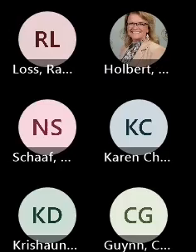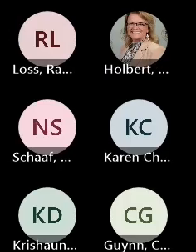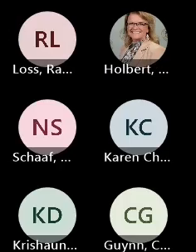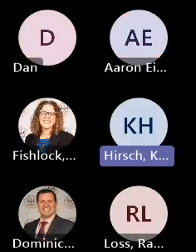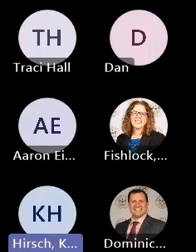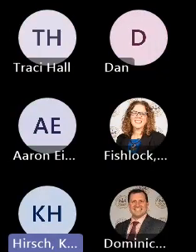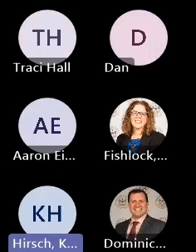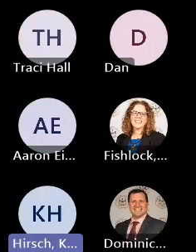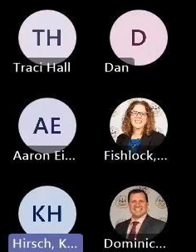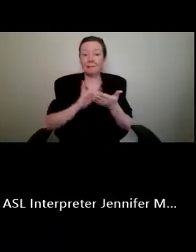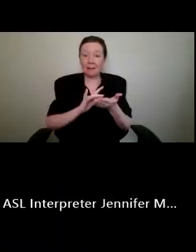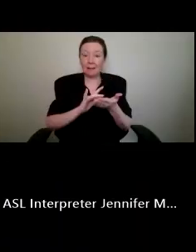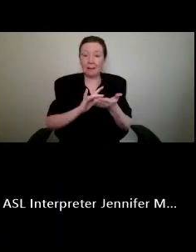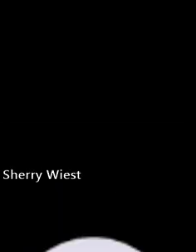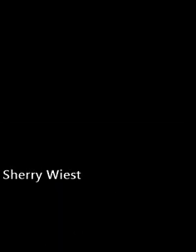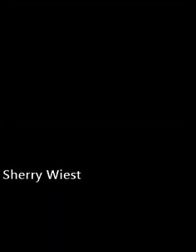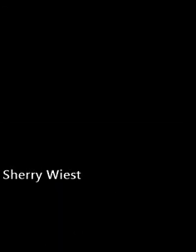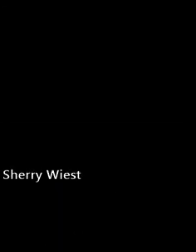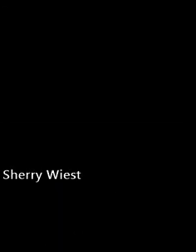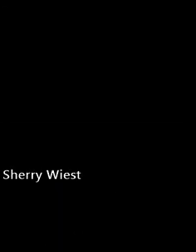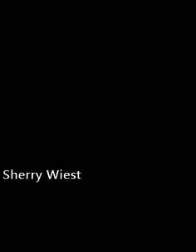College of Medicine, faculty at the